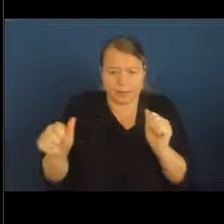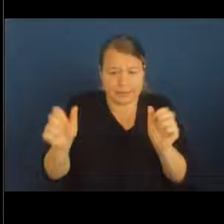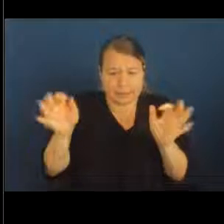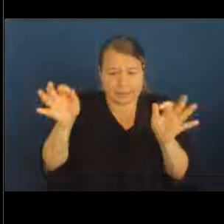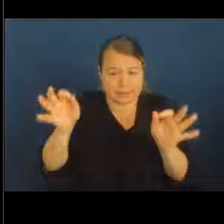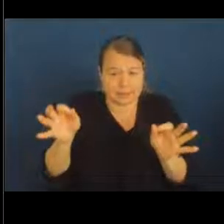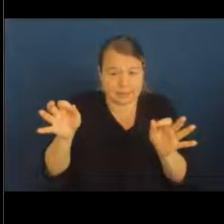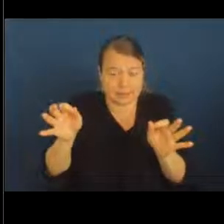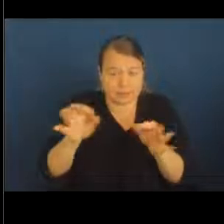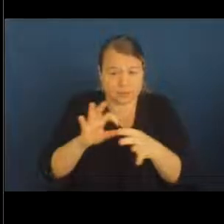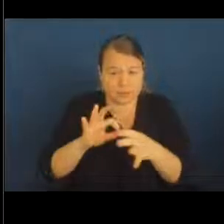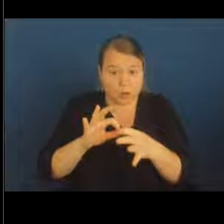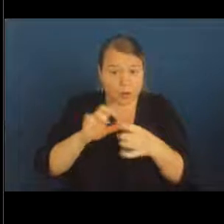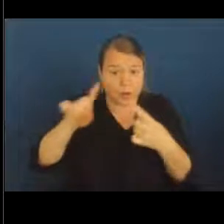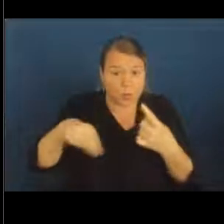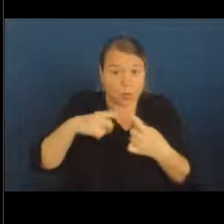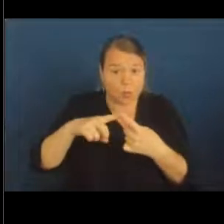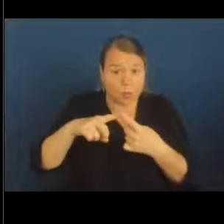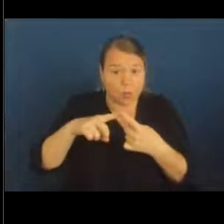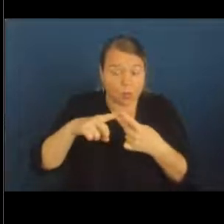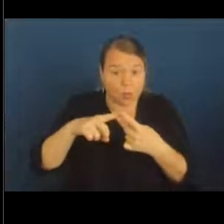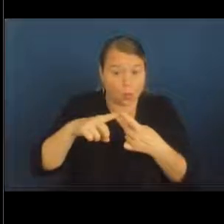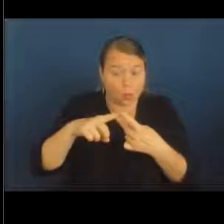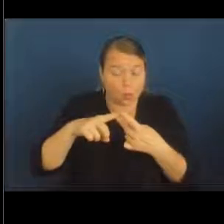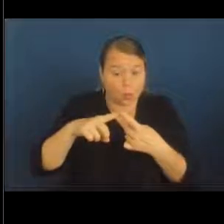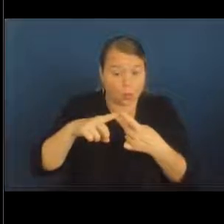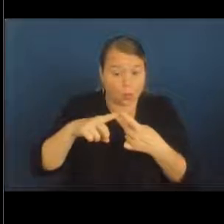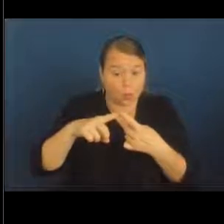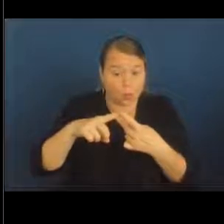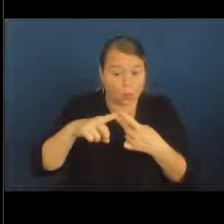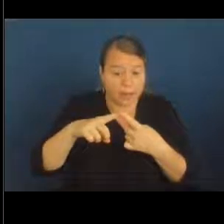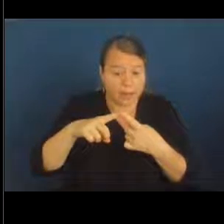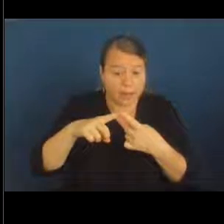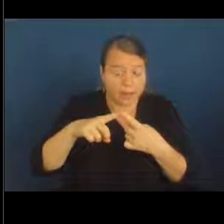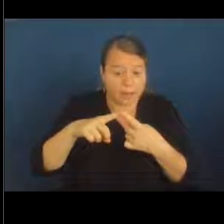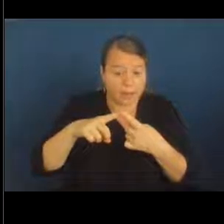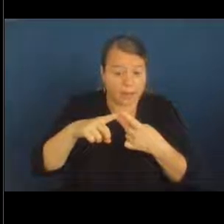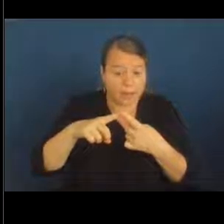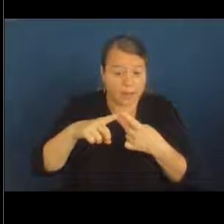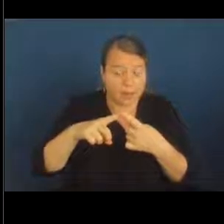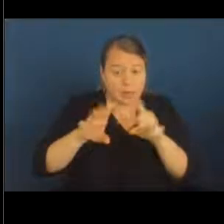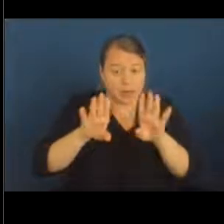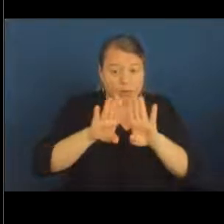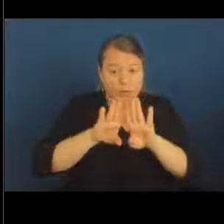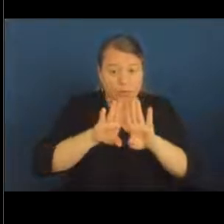to when in the construction phase the sound wall would